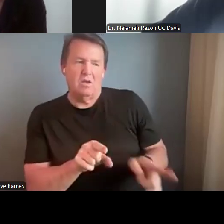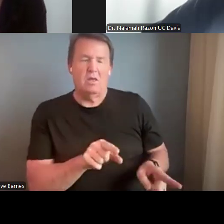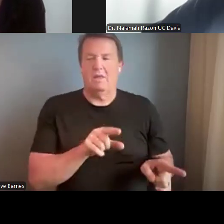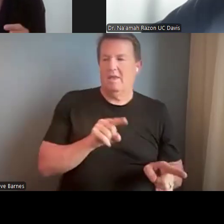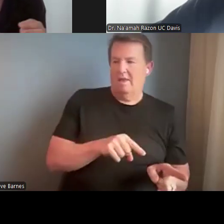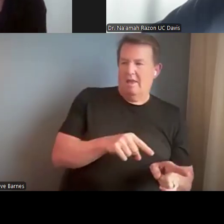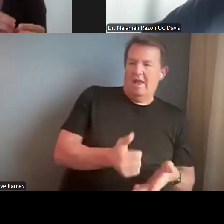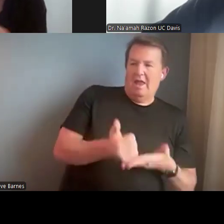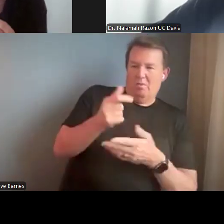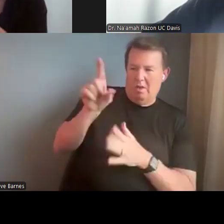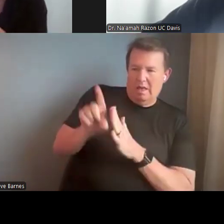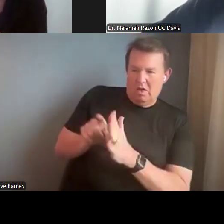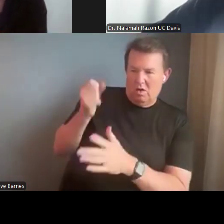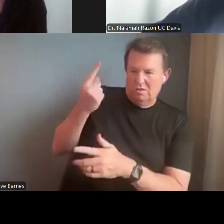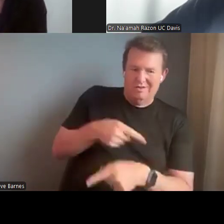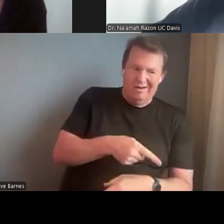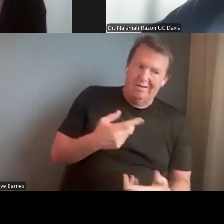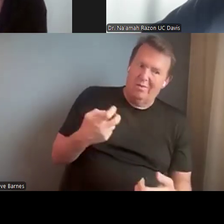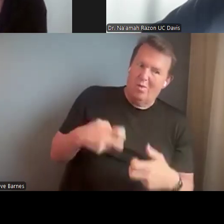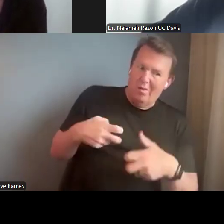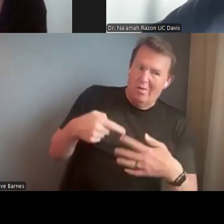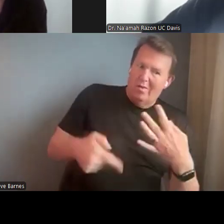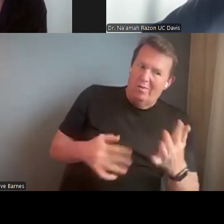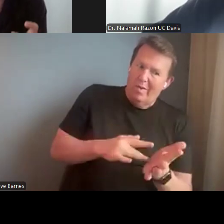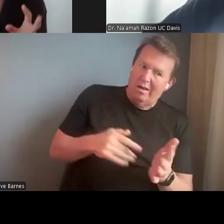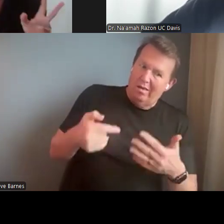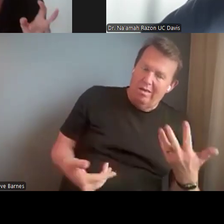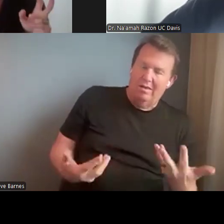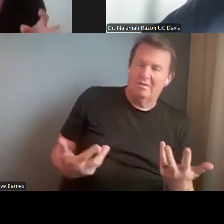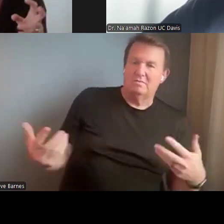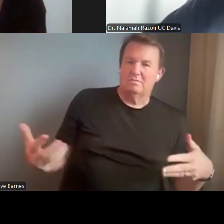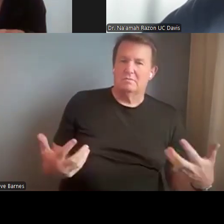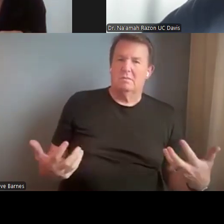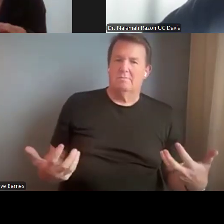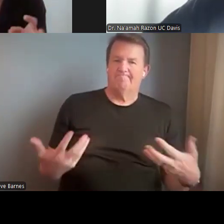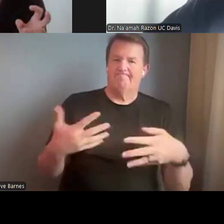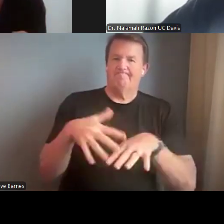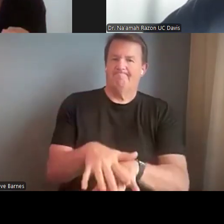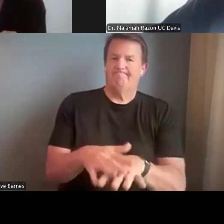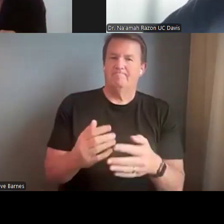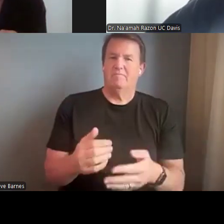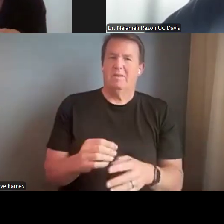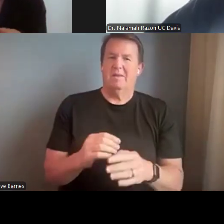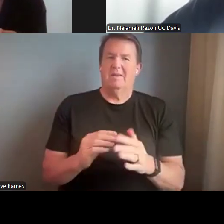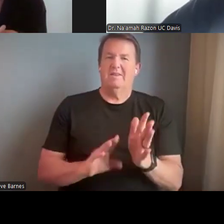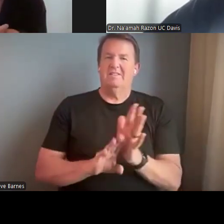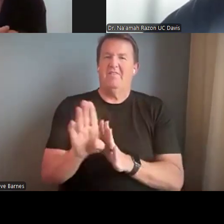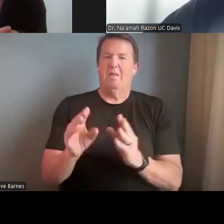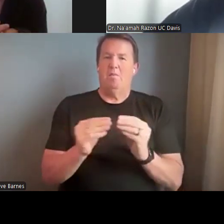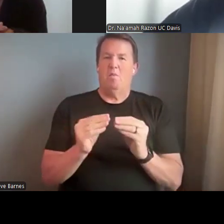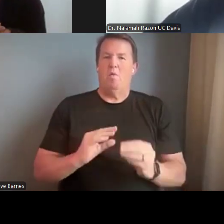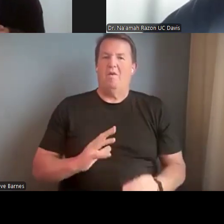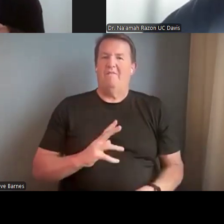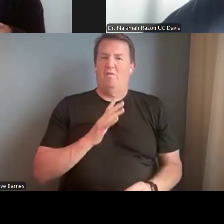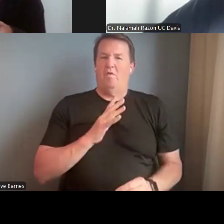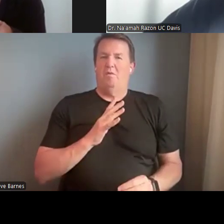so what does it look like to take that model and and build more kind of formal kind of partnership approaches,